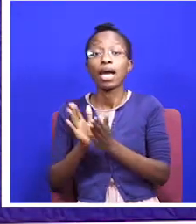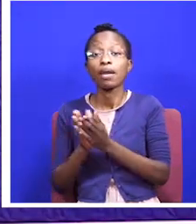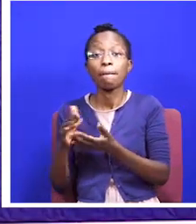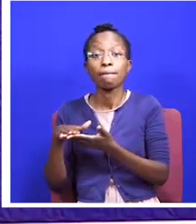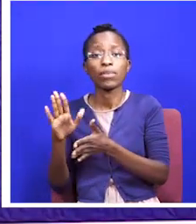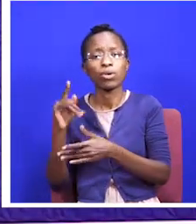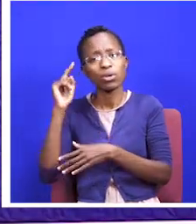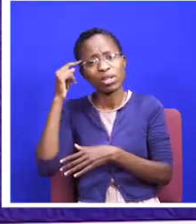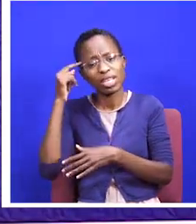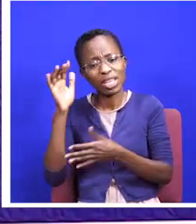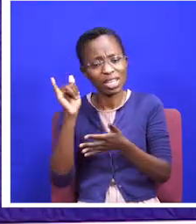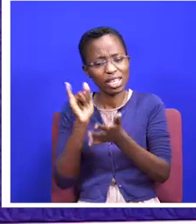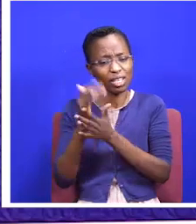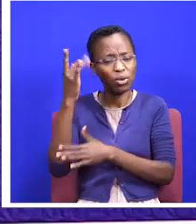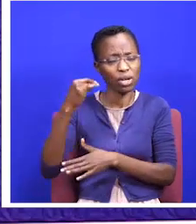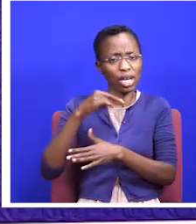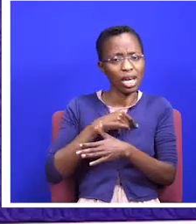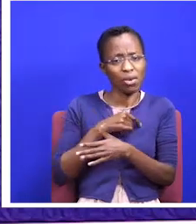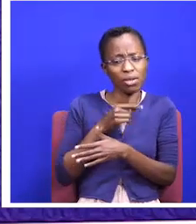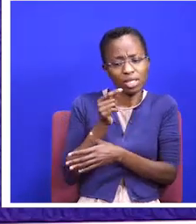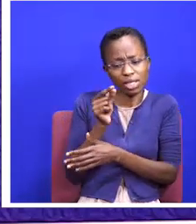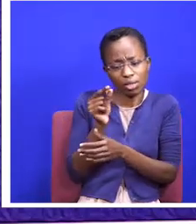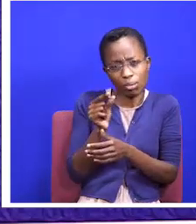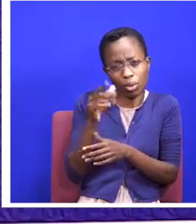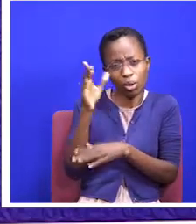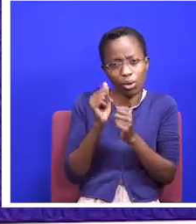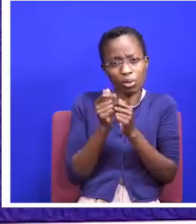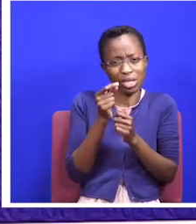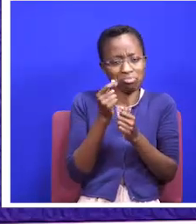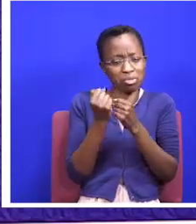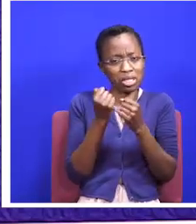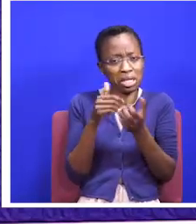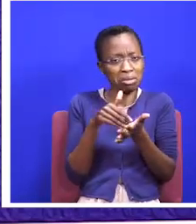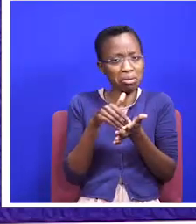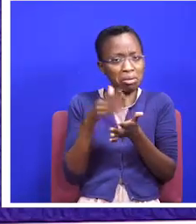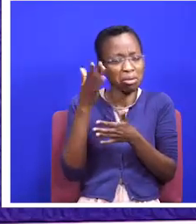more? Do you think He's a small God with little strength?